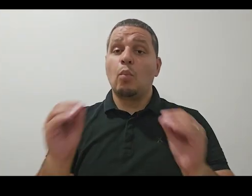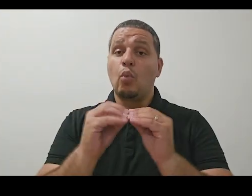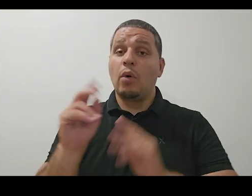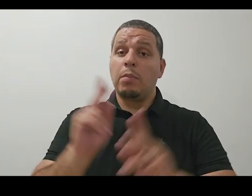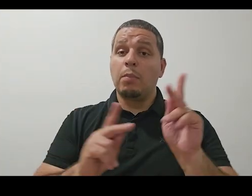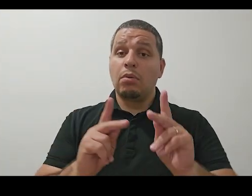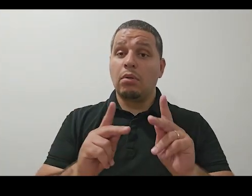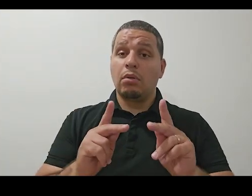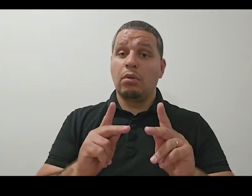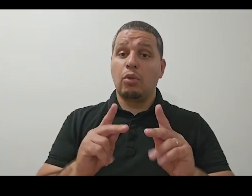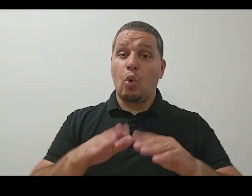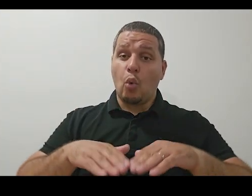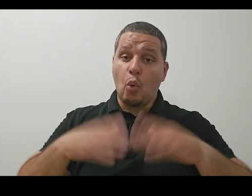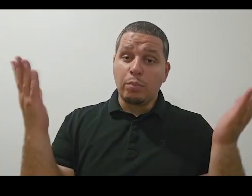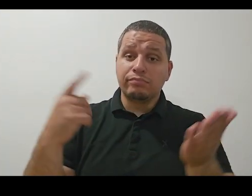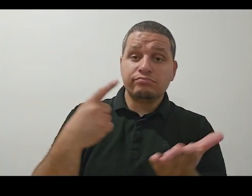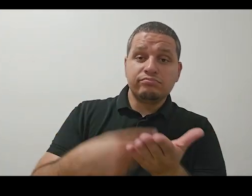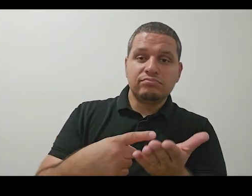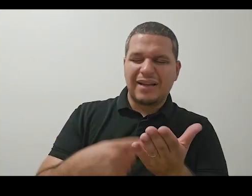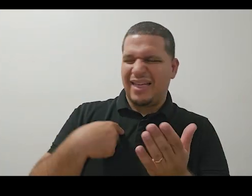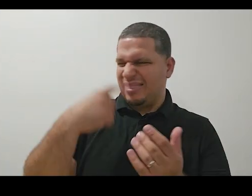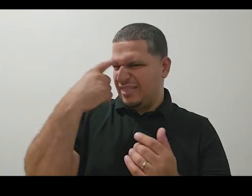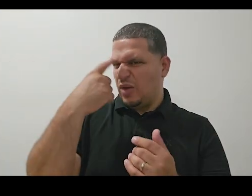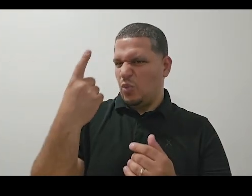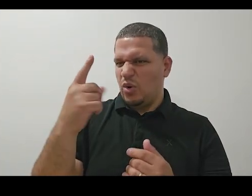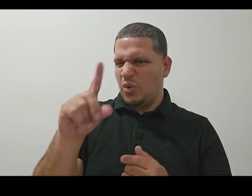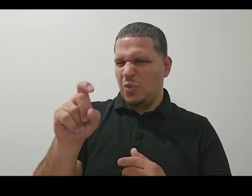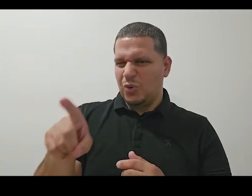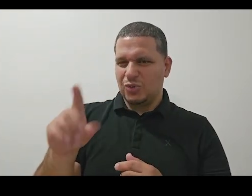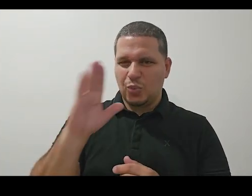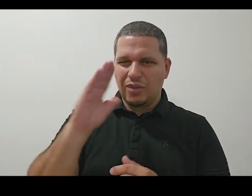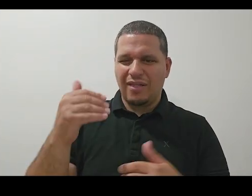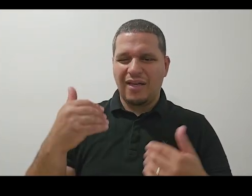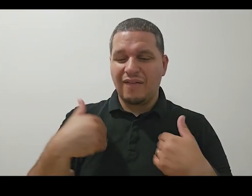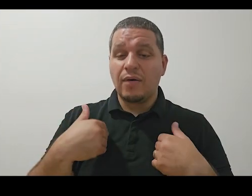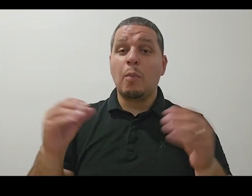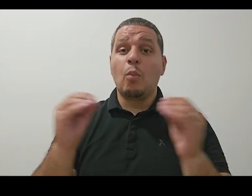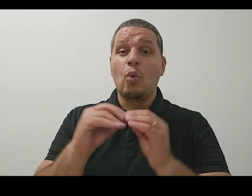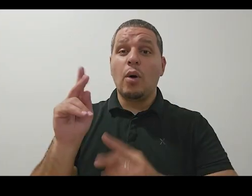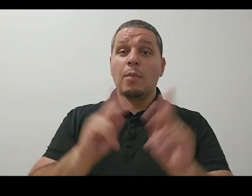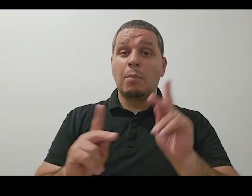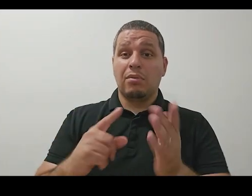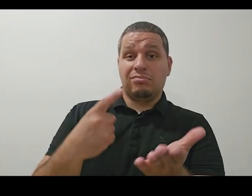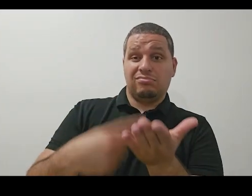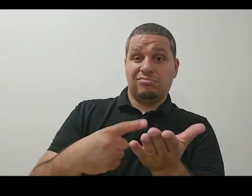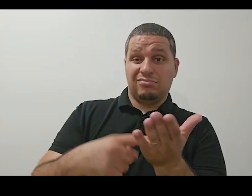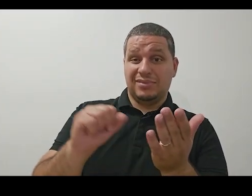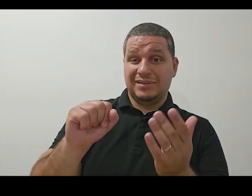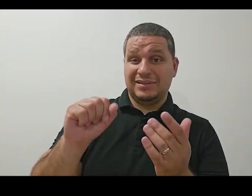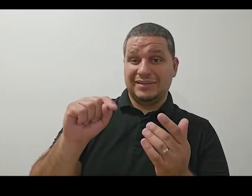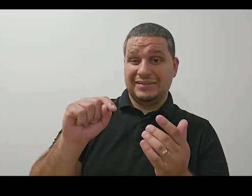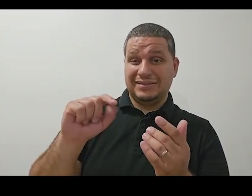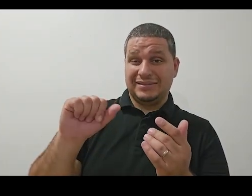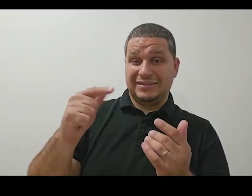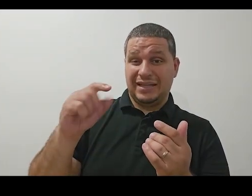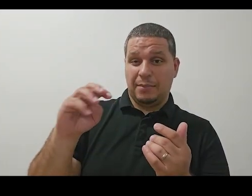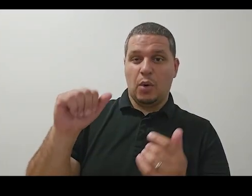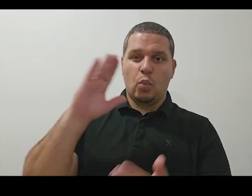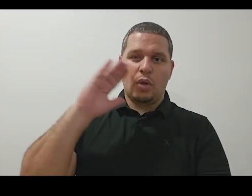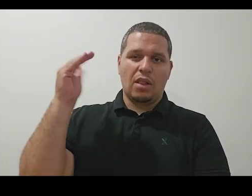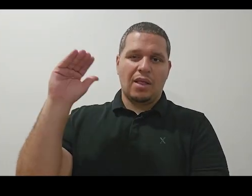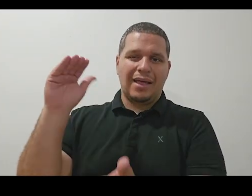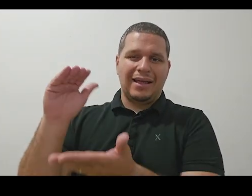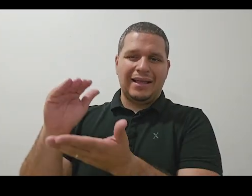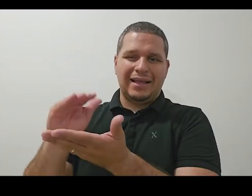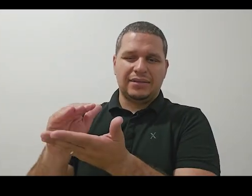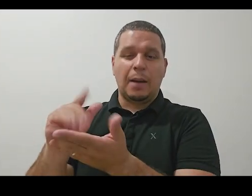people that talk about it, and I think that goes to one of the questions that we have, but more people that talk about that stigma is dropping a little bit,